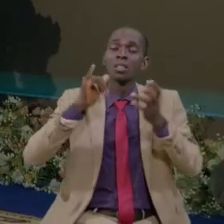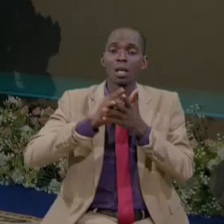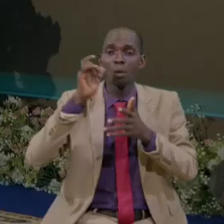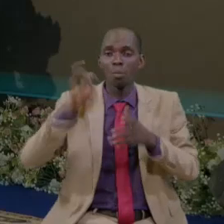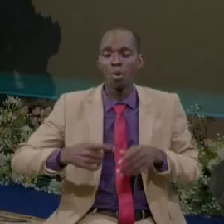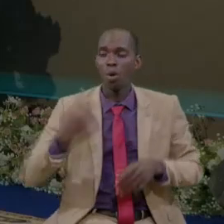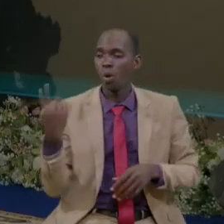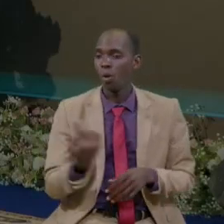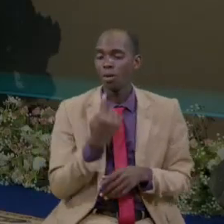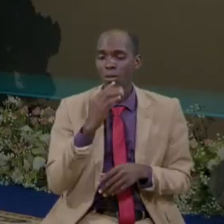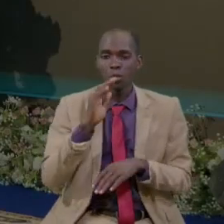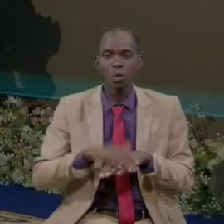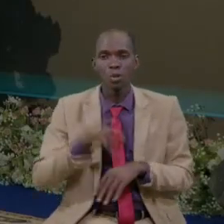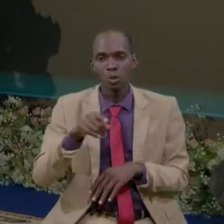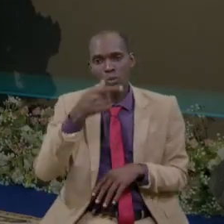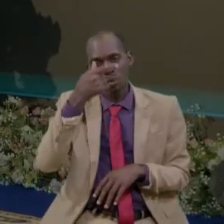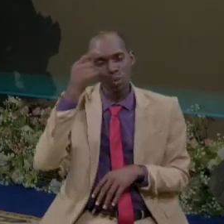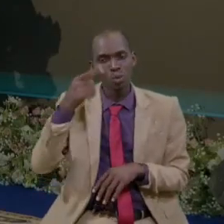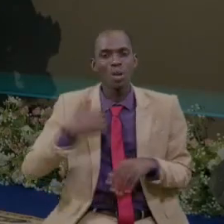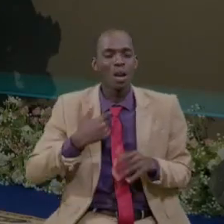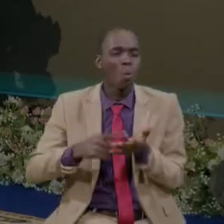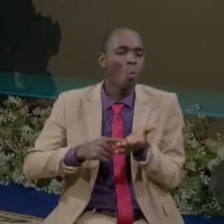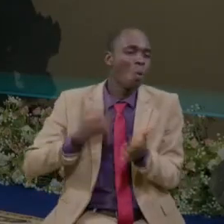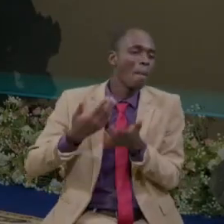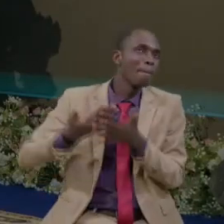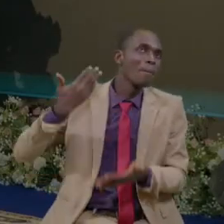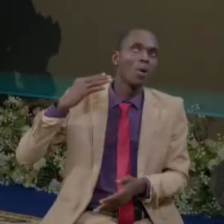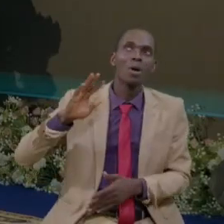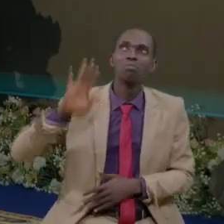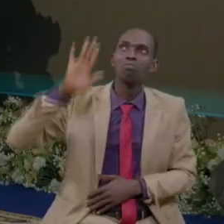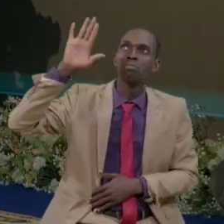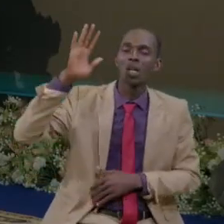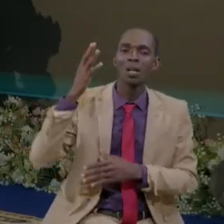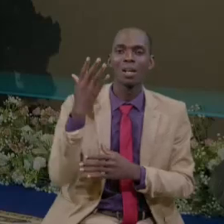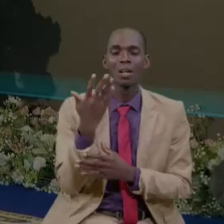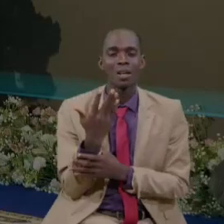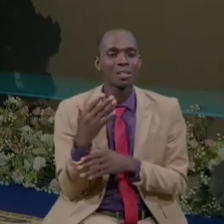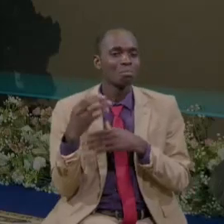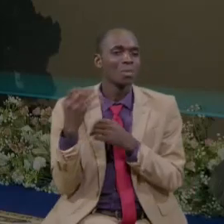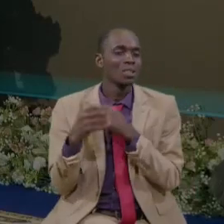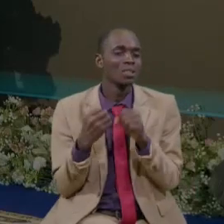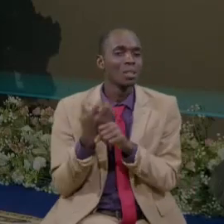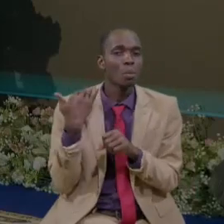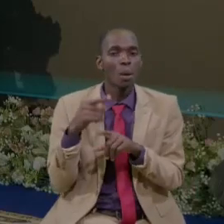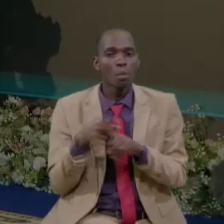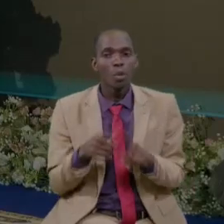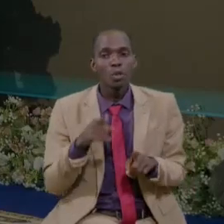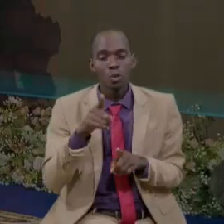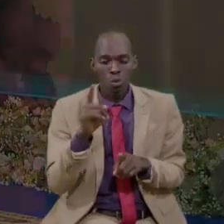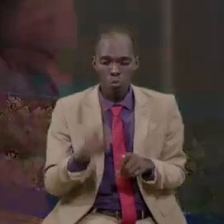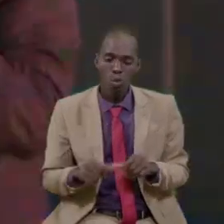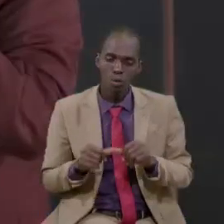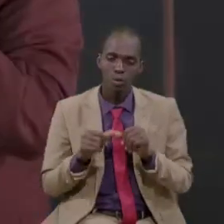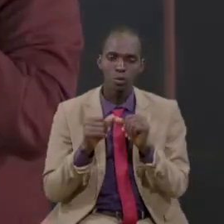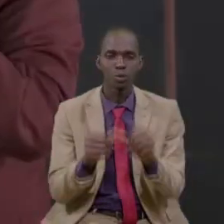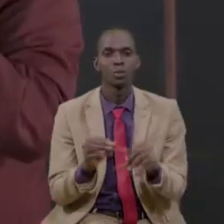you got, you raised up your hand one day over there. But you continue in the Lord. If you continue